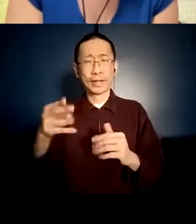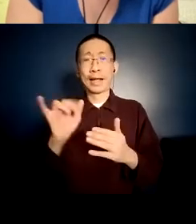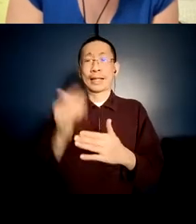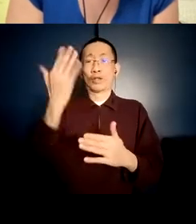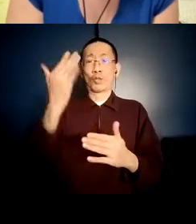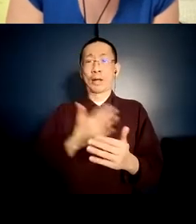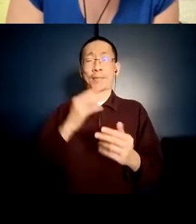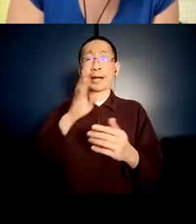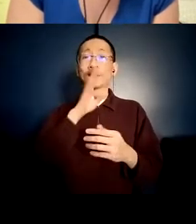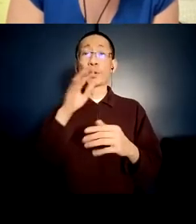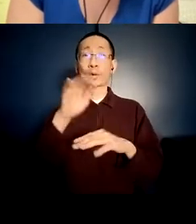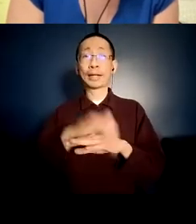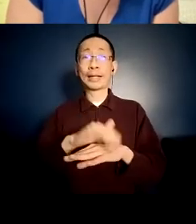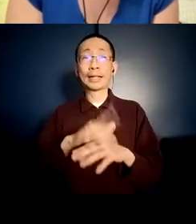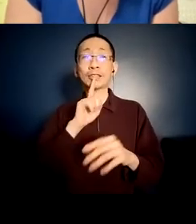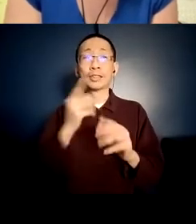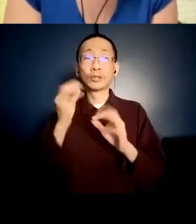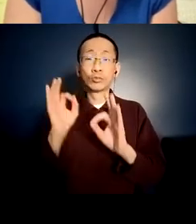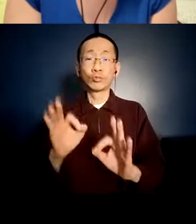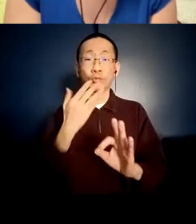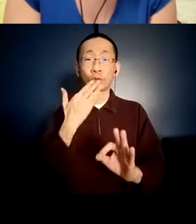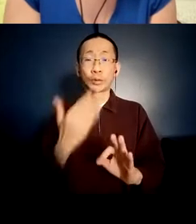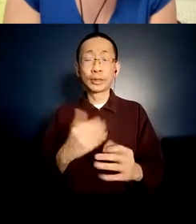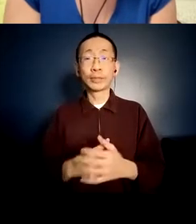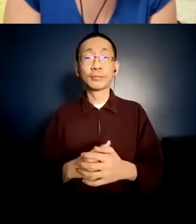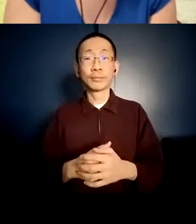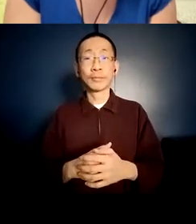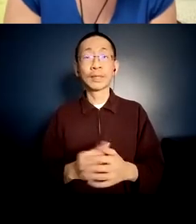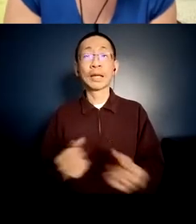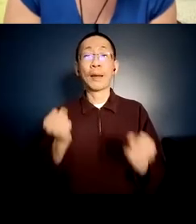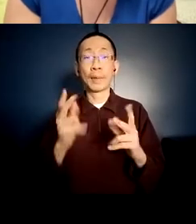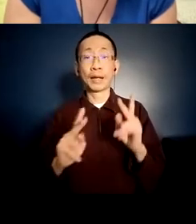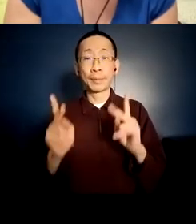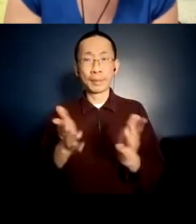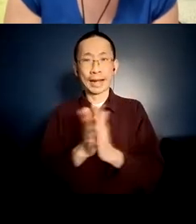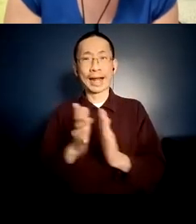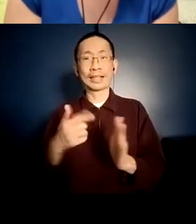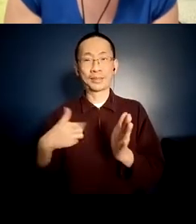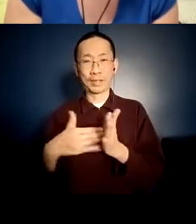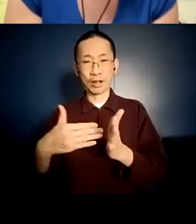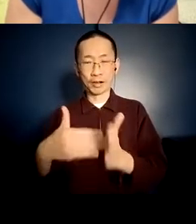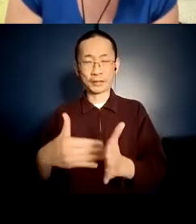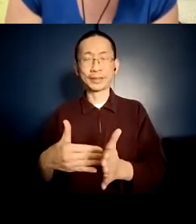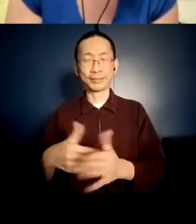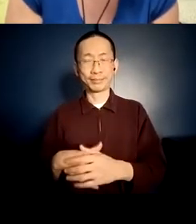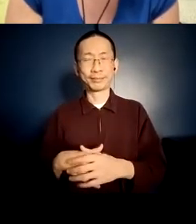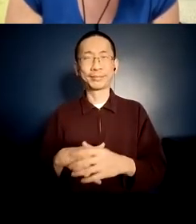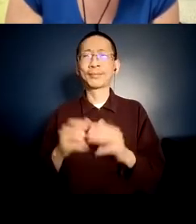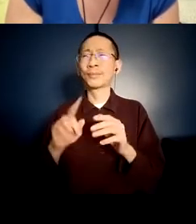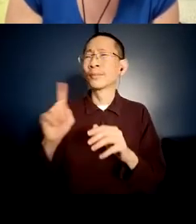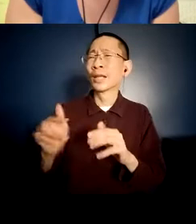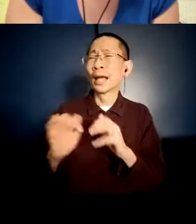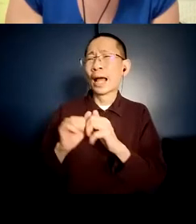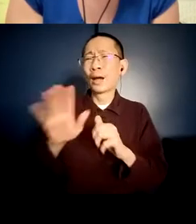English is so good. A lot of people ask me very frequently, actually, you know, how is